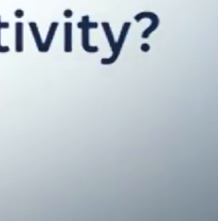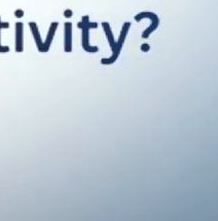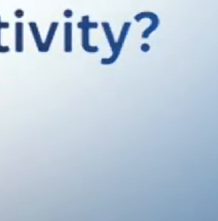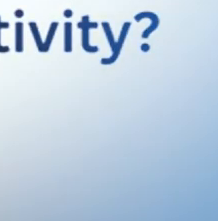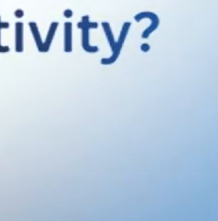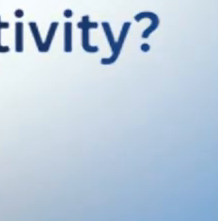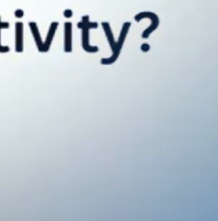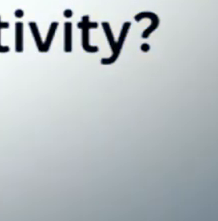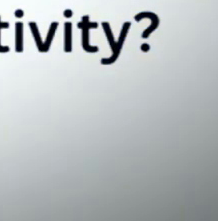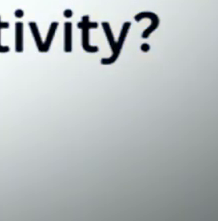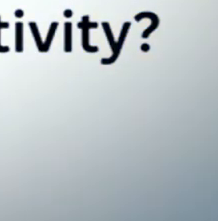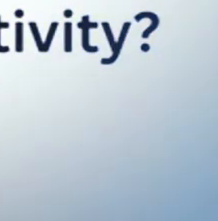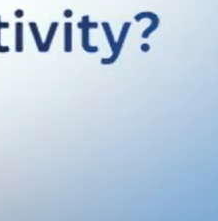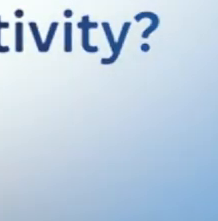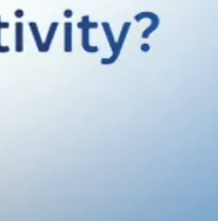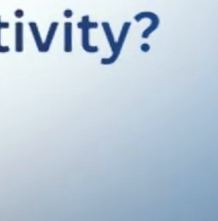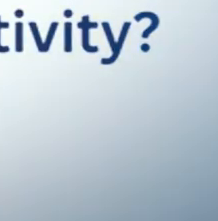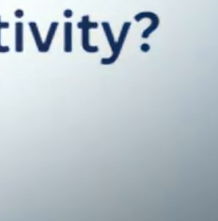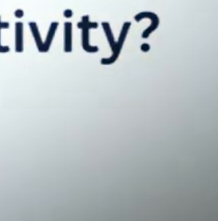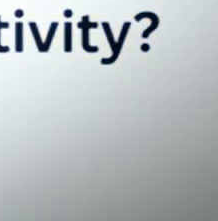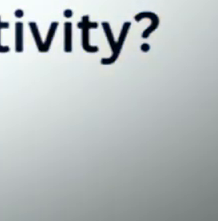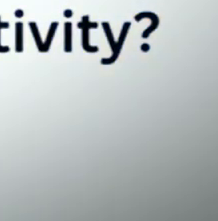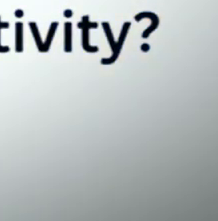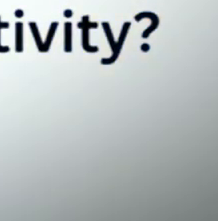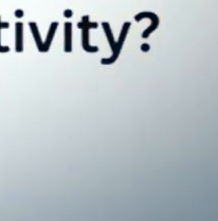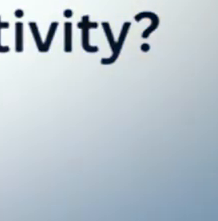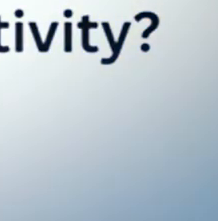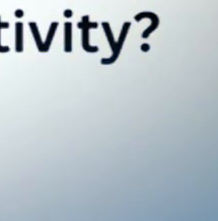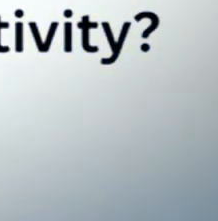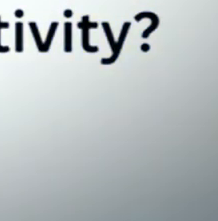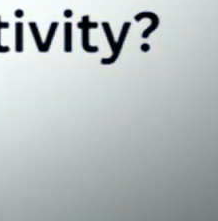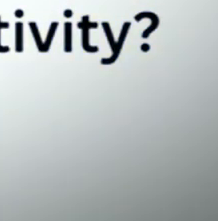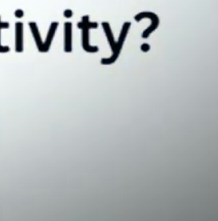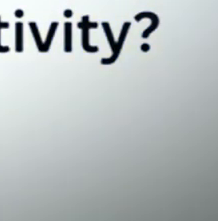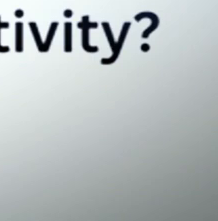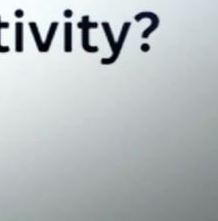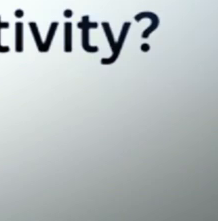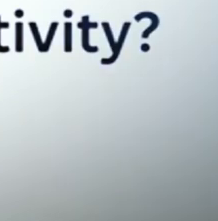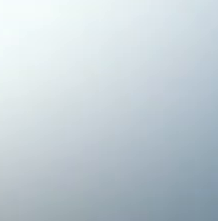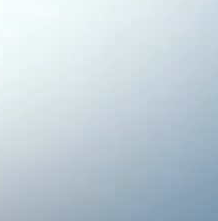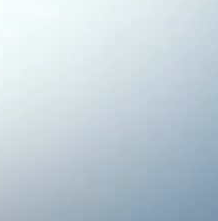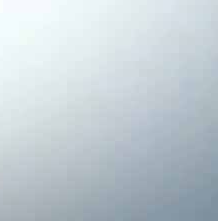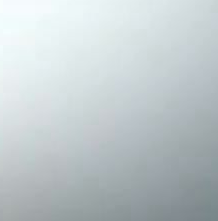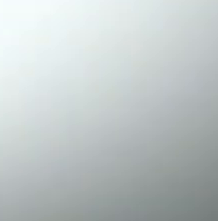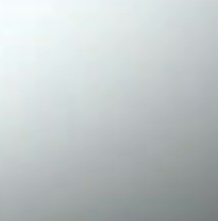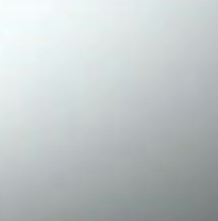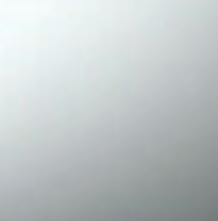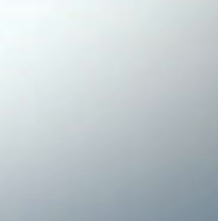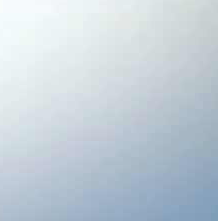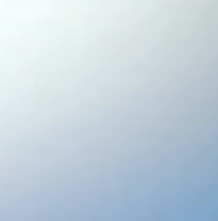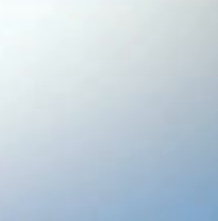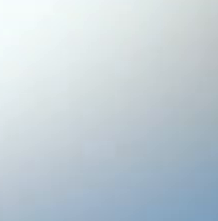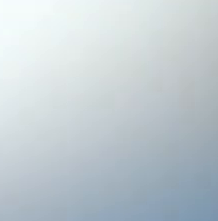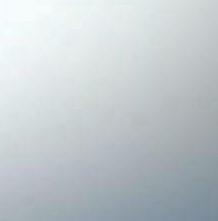answer is simple. If Babylon prospers, they too will prosper.